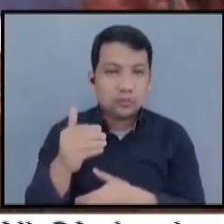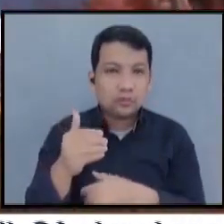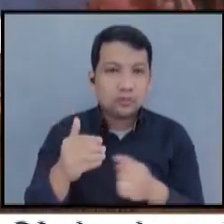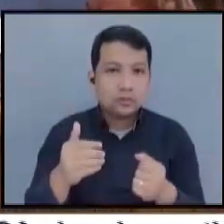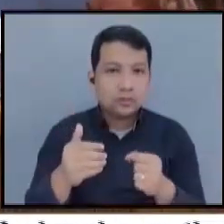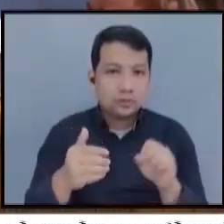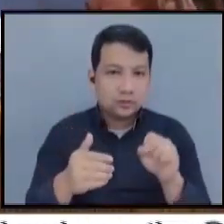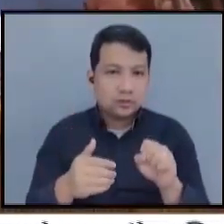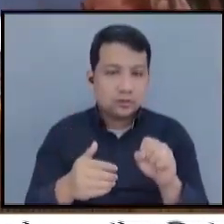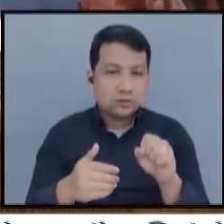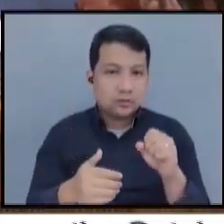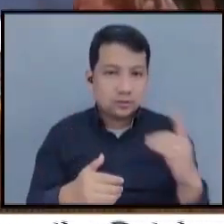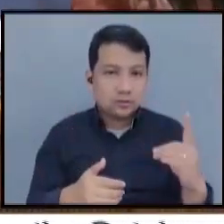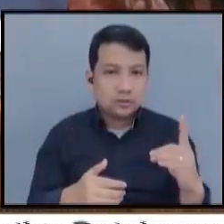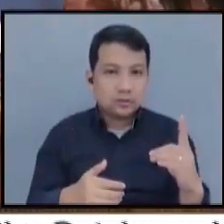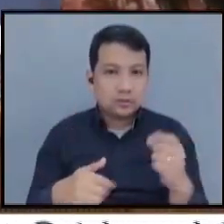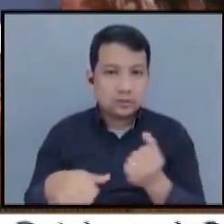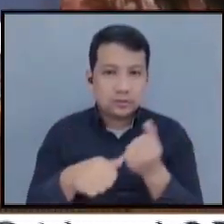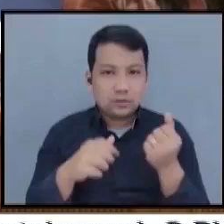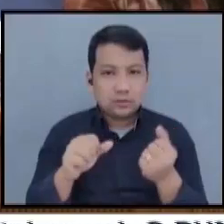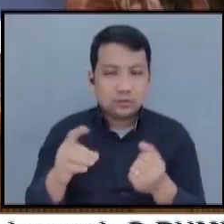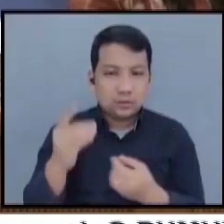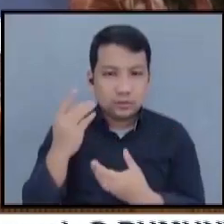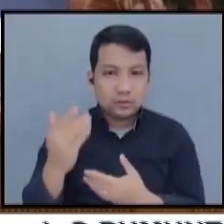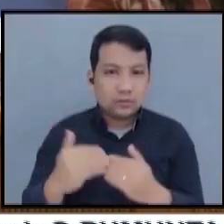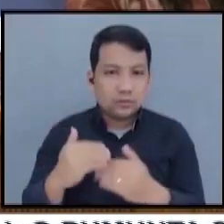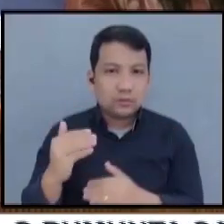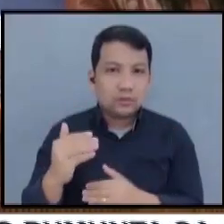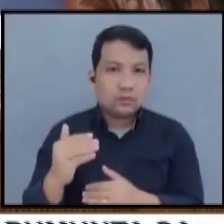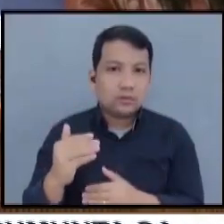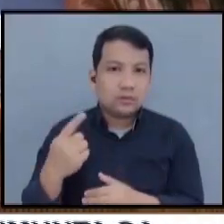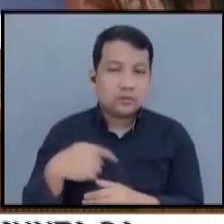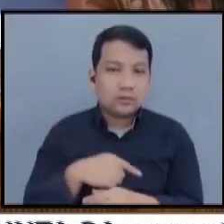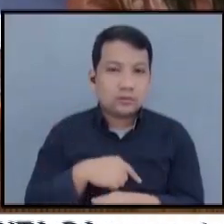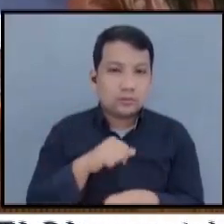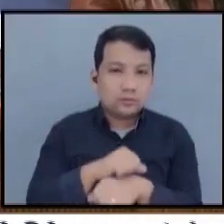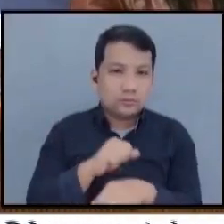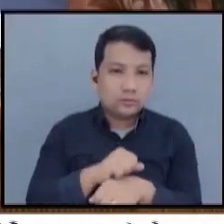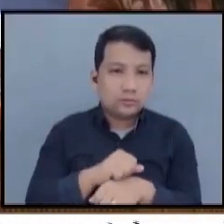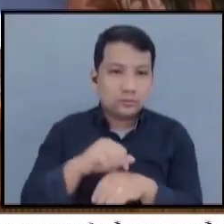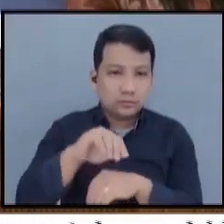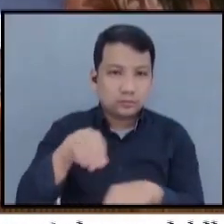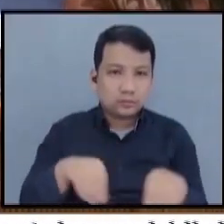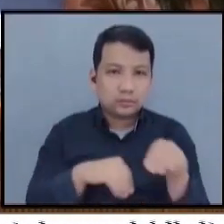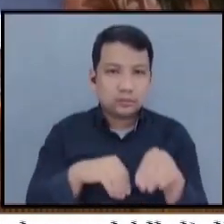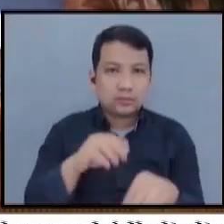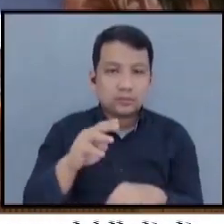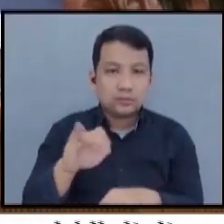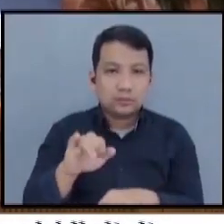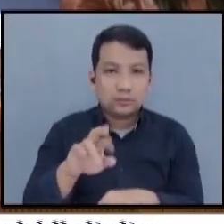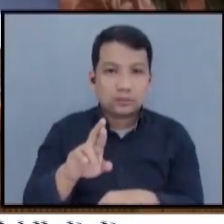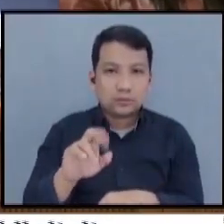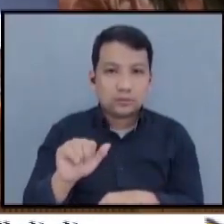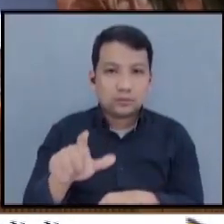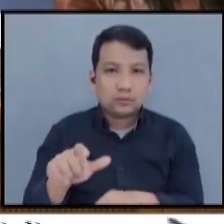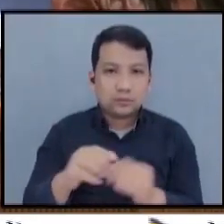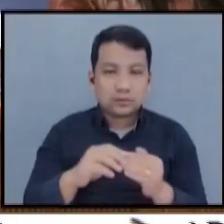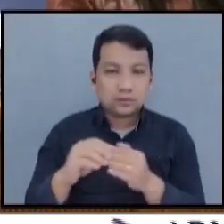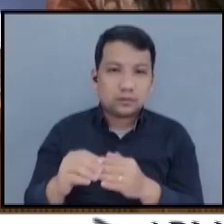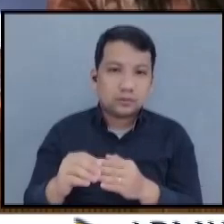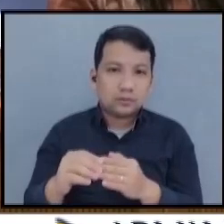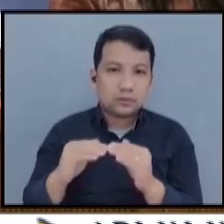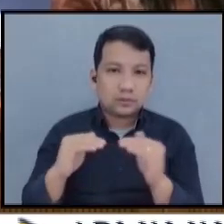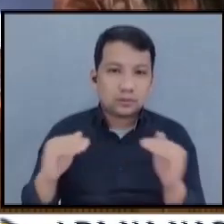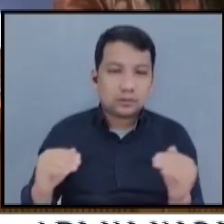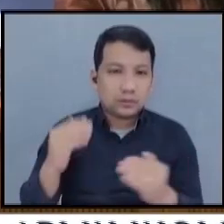and assistant majority leaders, our hard-working counterparts in the minority, led by the equally diligent